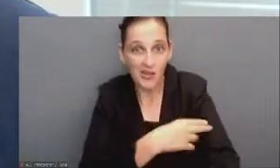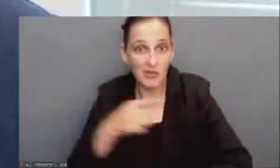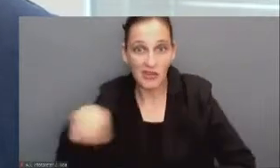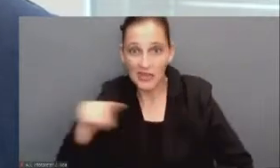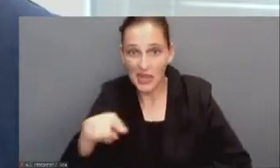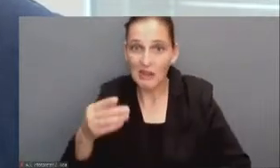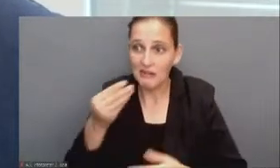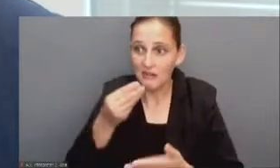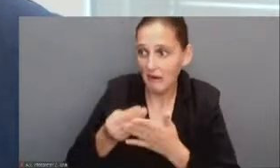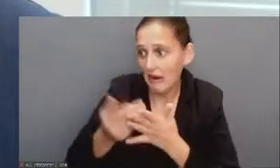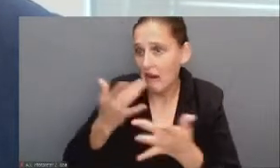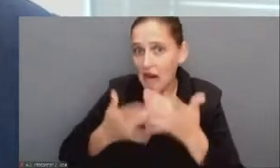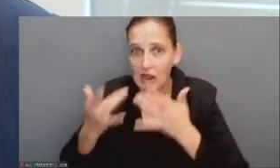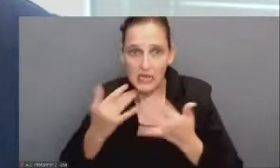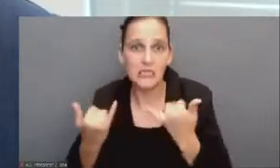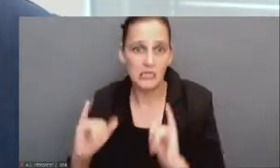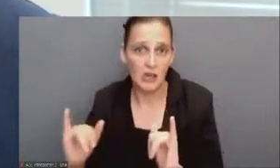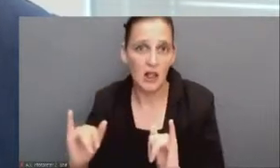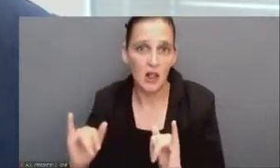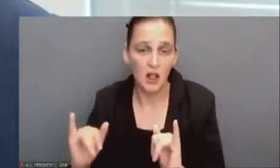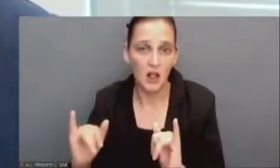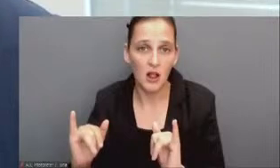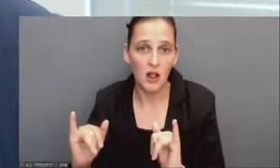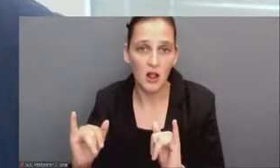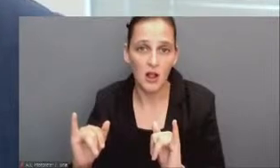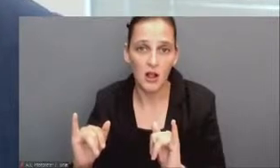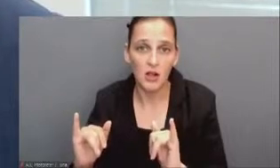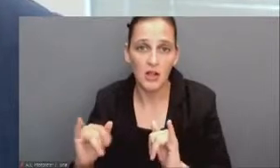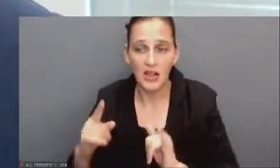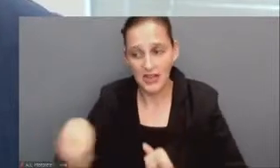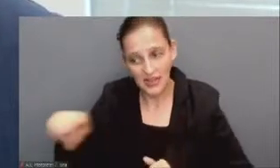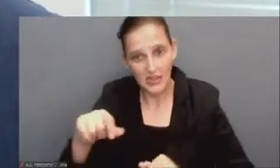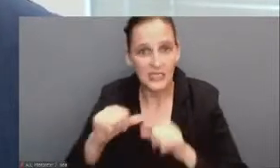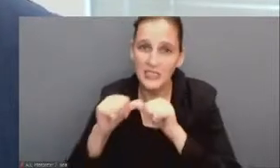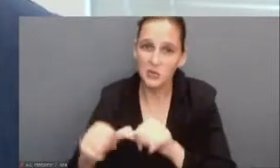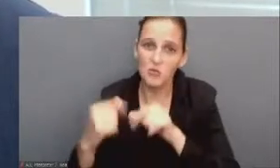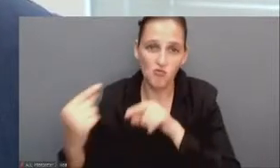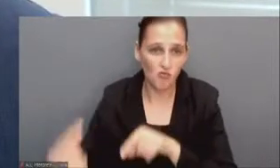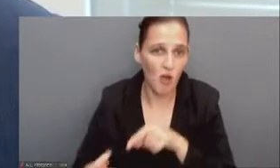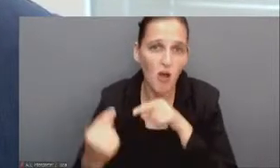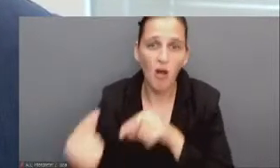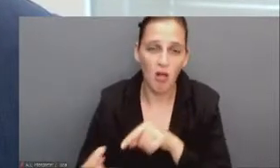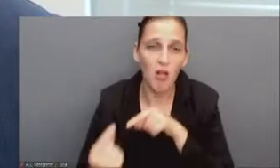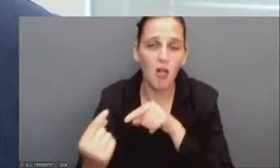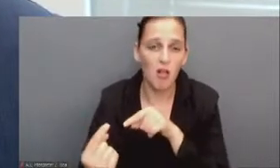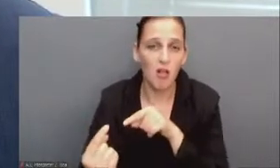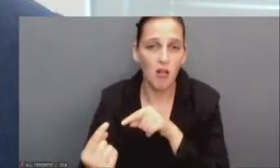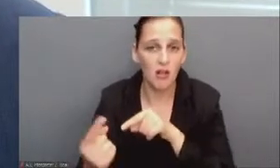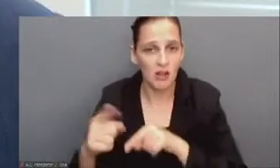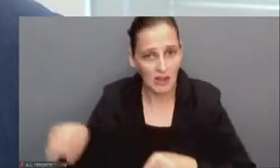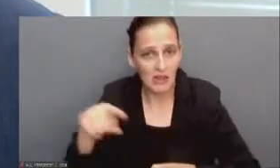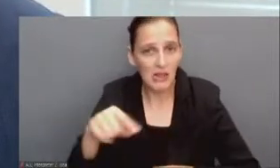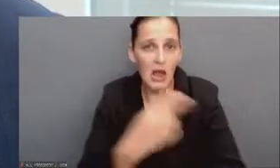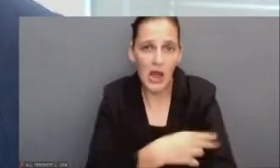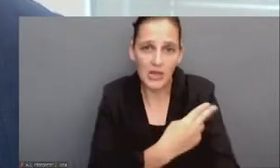hospitals in America who continue to struggle and who need this to happen.